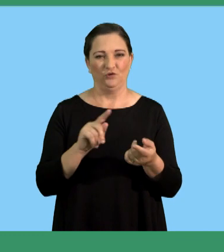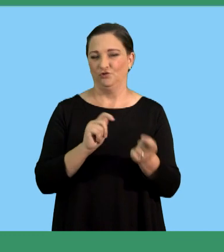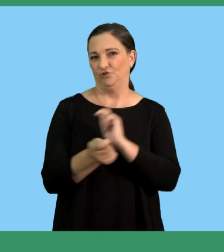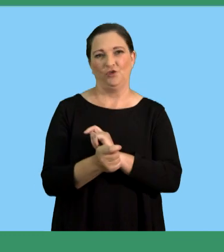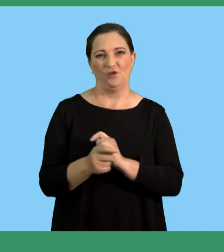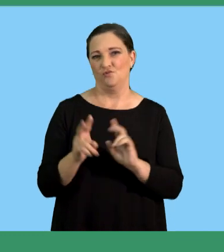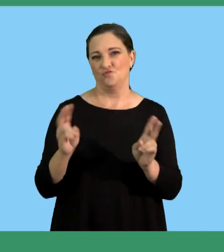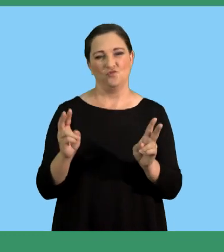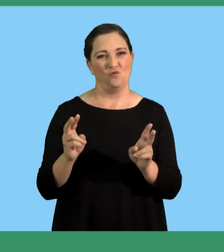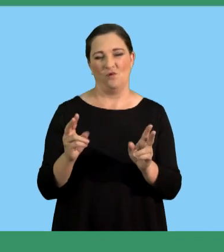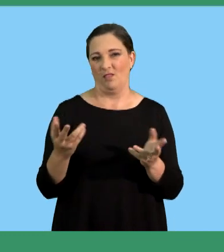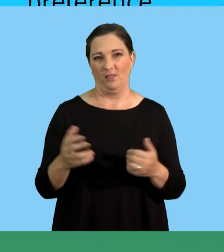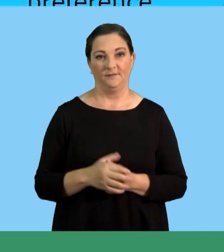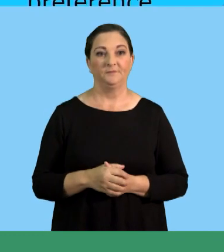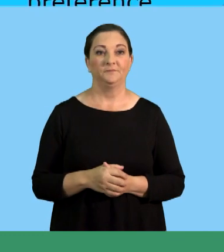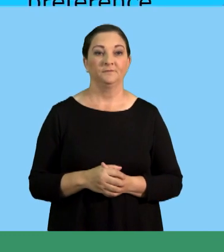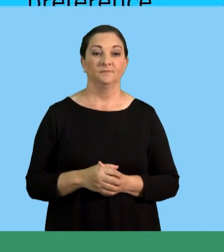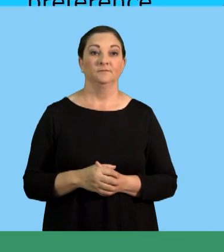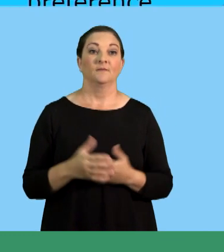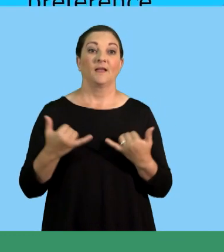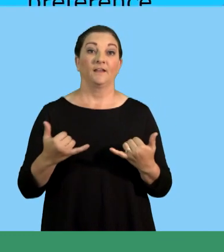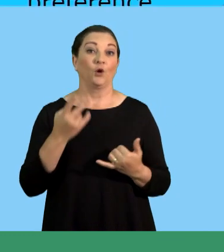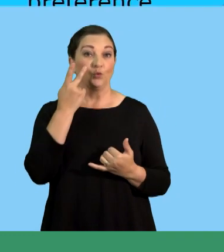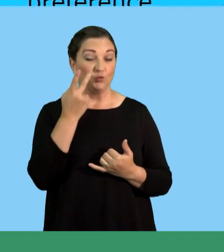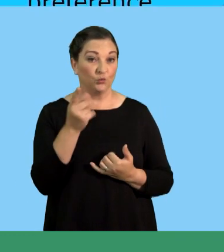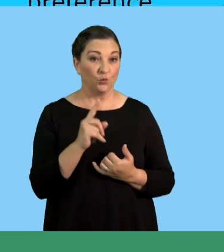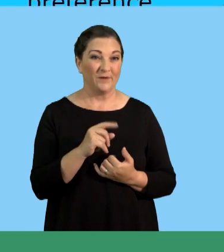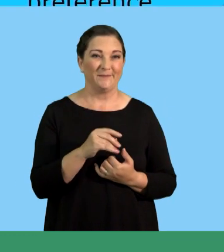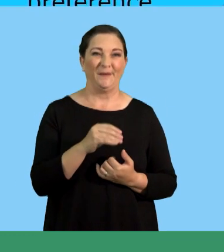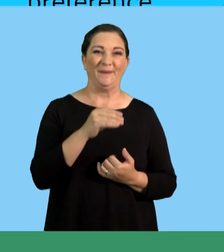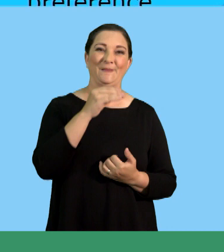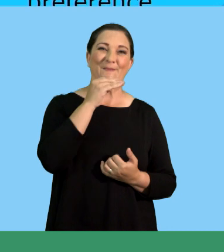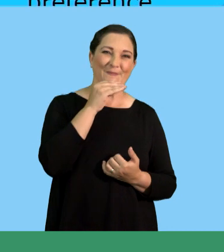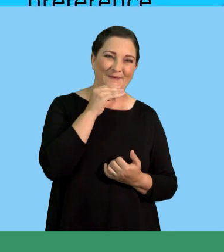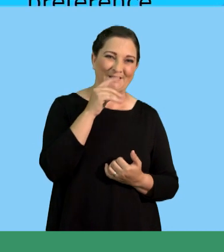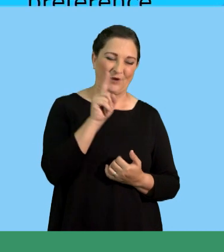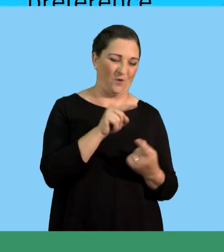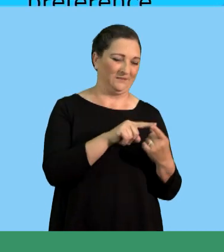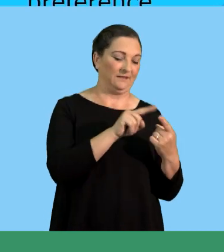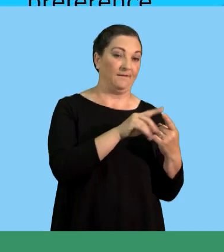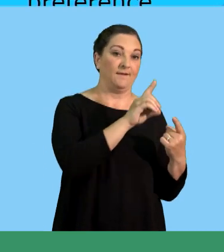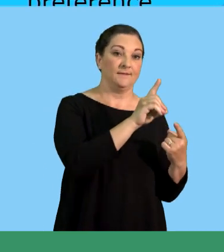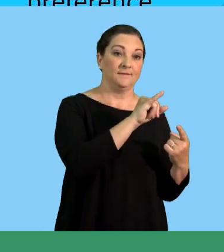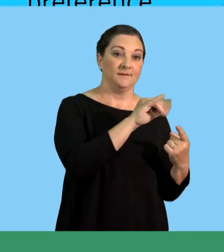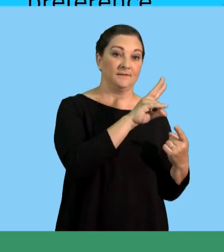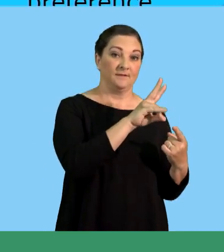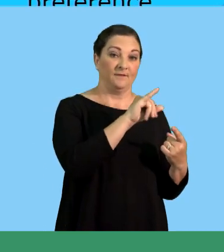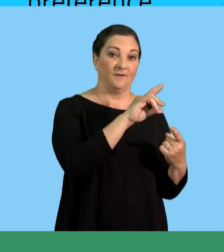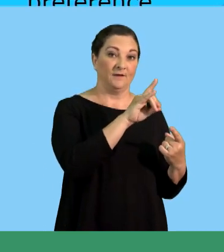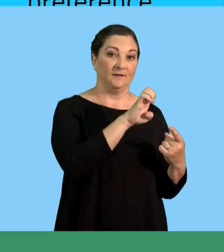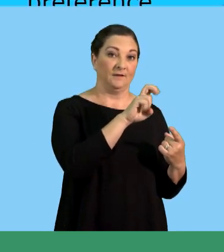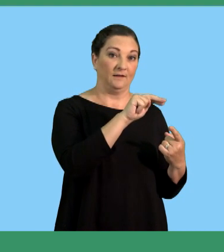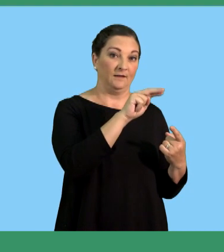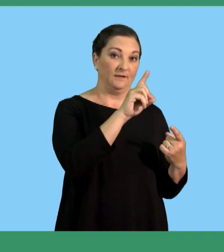converted into ordinary shares. Then let us look now into the meaning of dividends